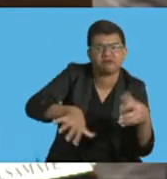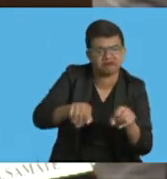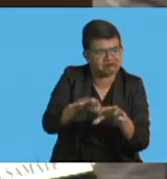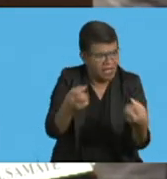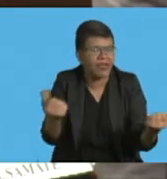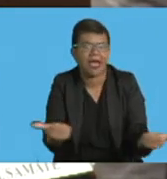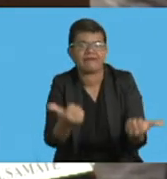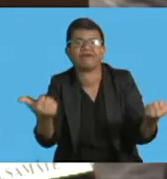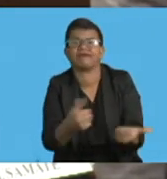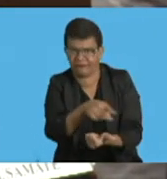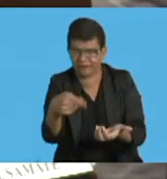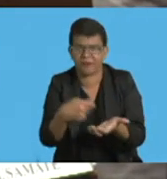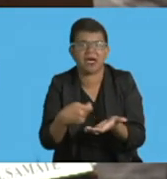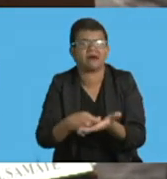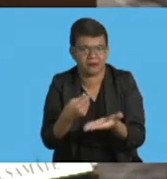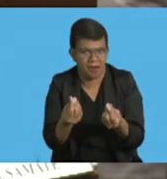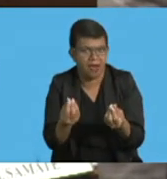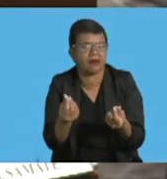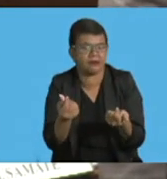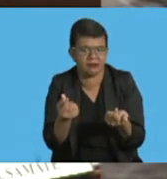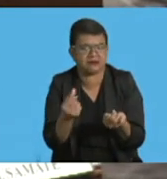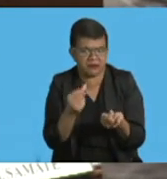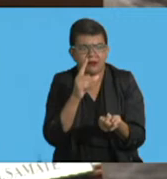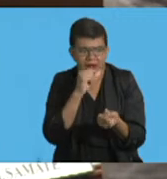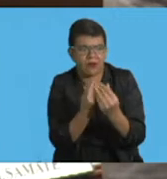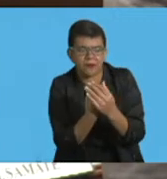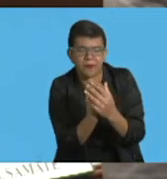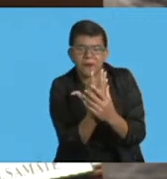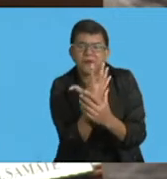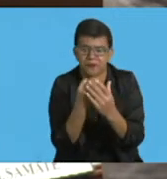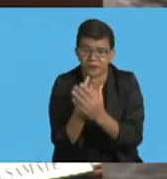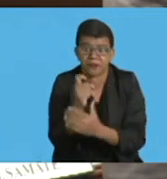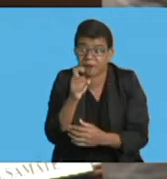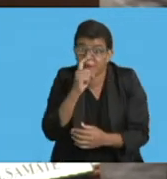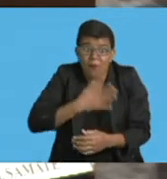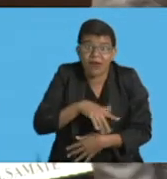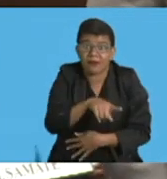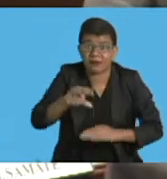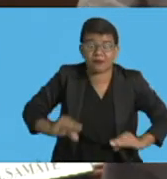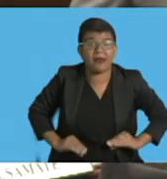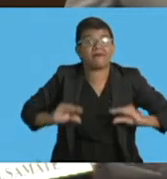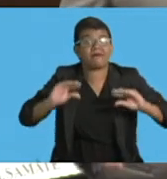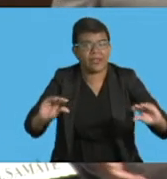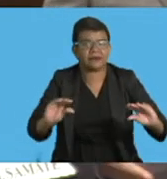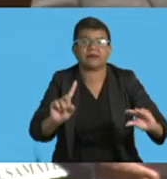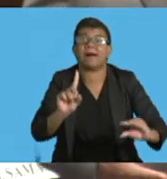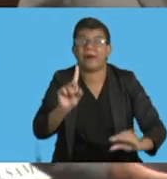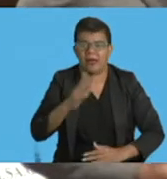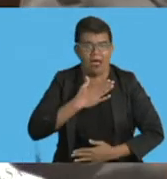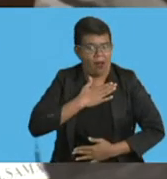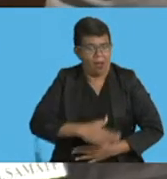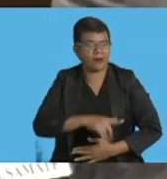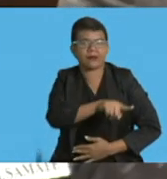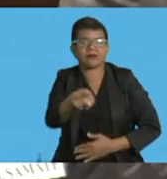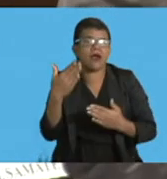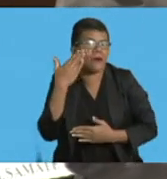there for growth if people do want to invest. What we do want to say, Mr. Speaker, sir, is that all of us need to be aware of what